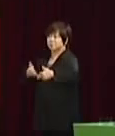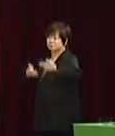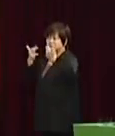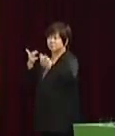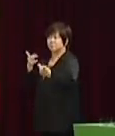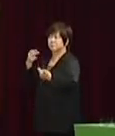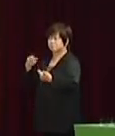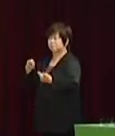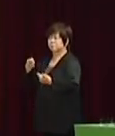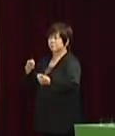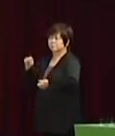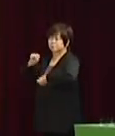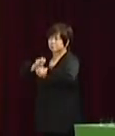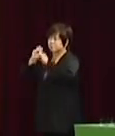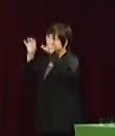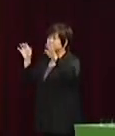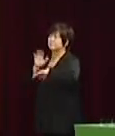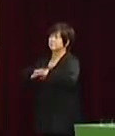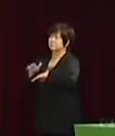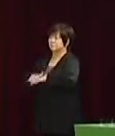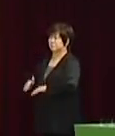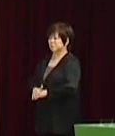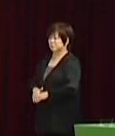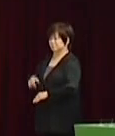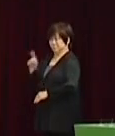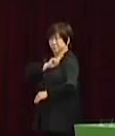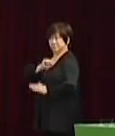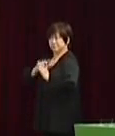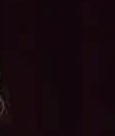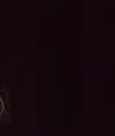4, and 1 negative rapid test, 1 negative